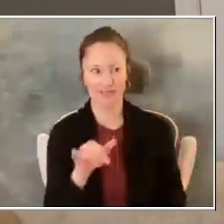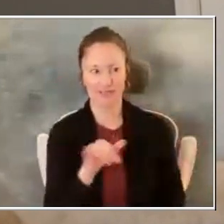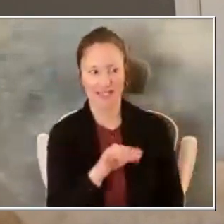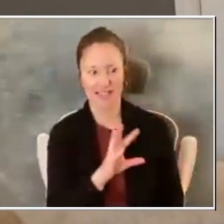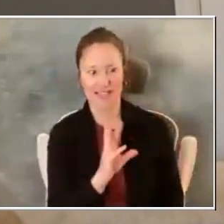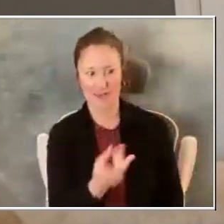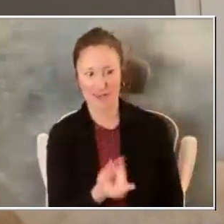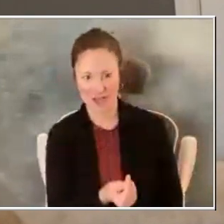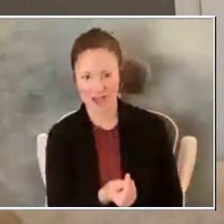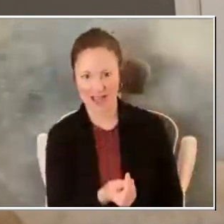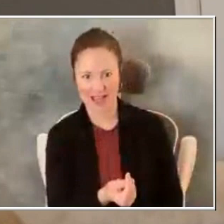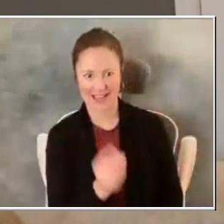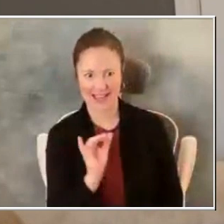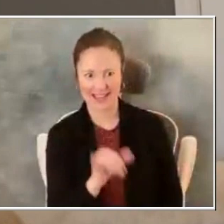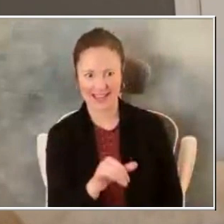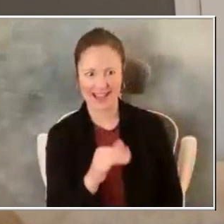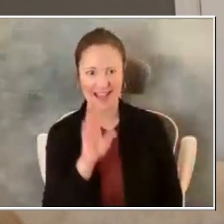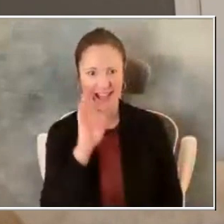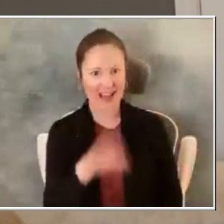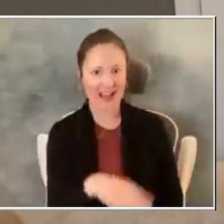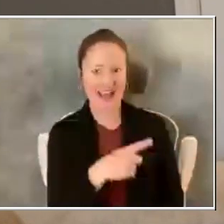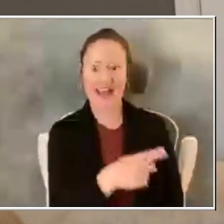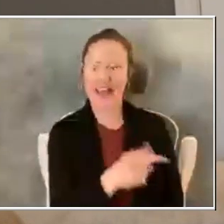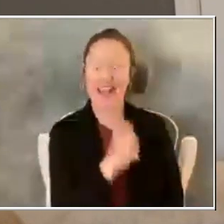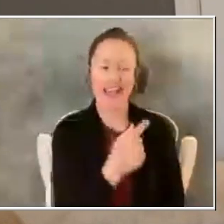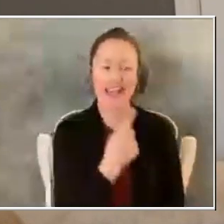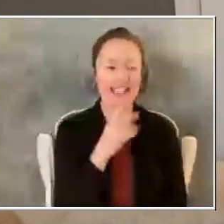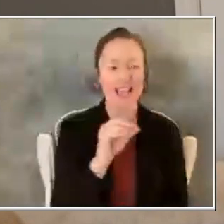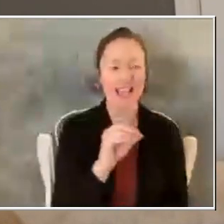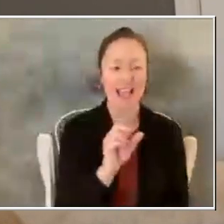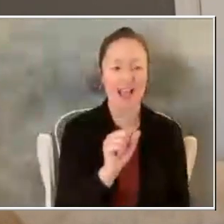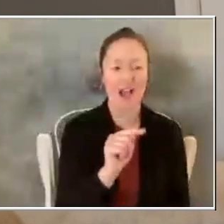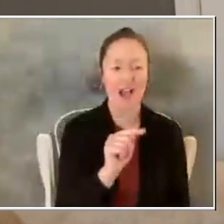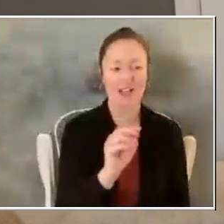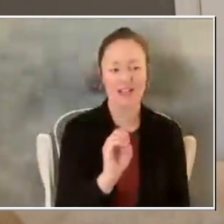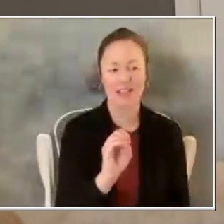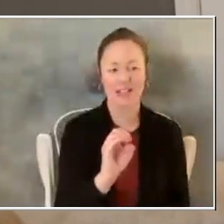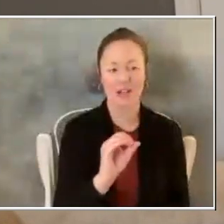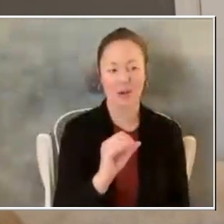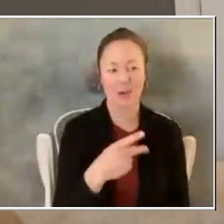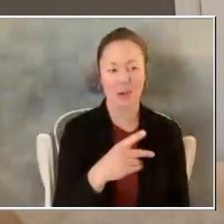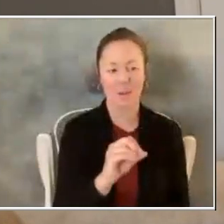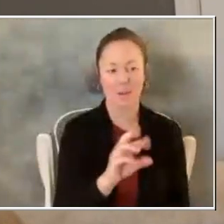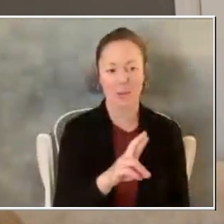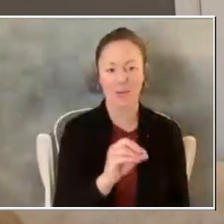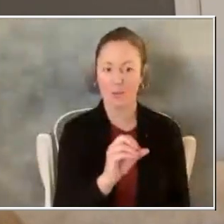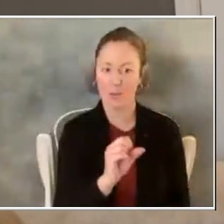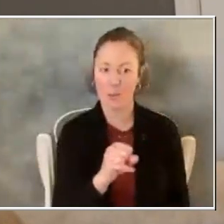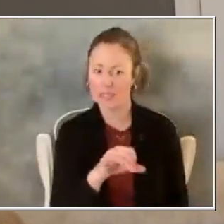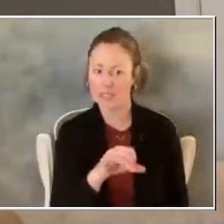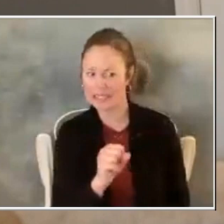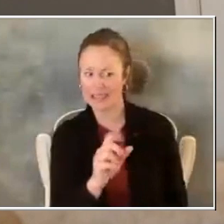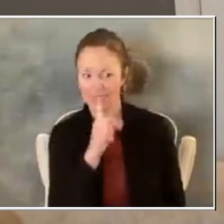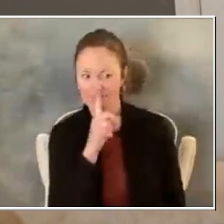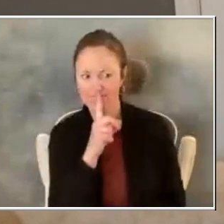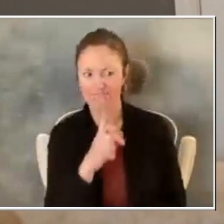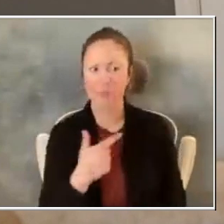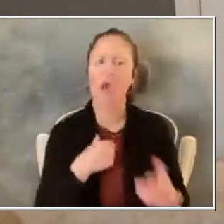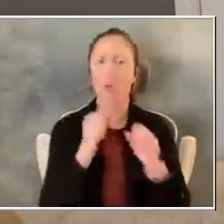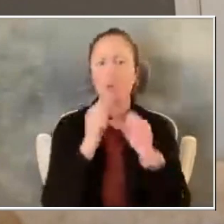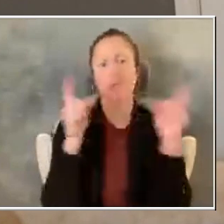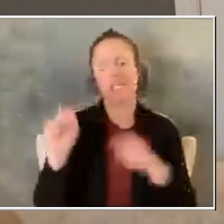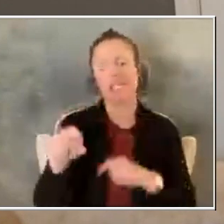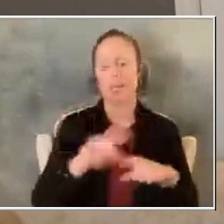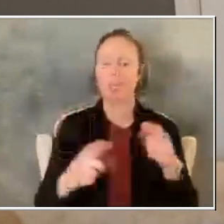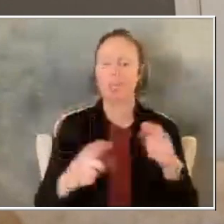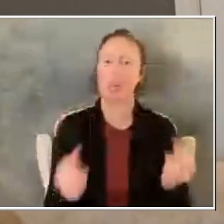like, what? And I know they didn't say osteoporosis. So yeah, I was surprised, but I was going through all of